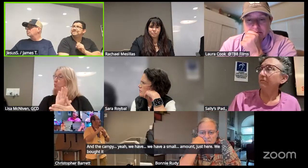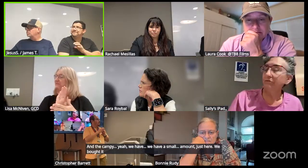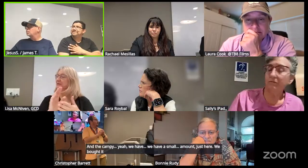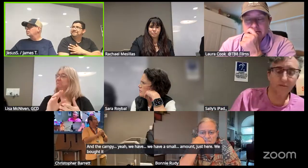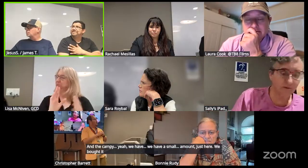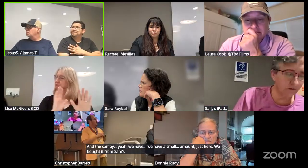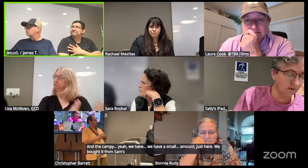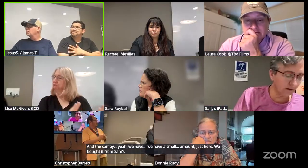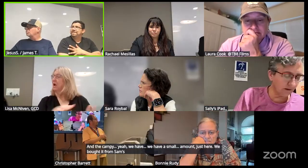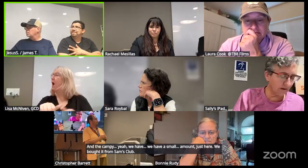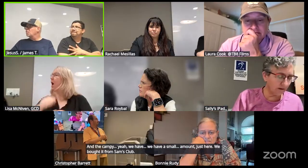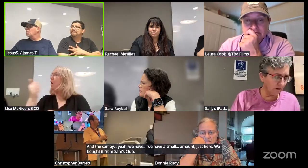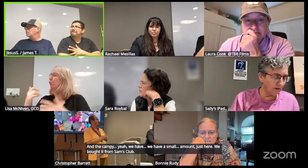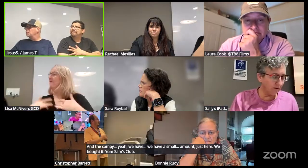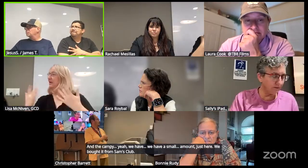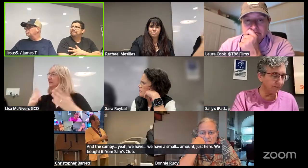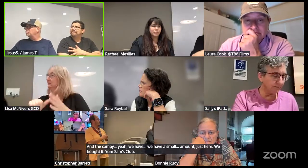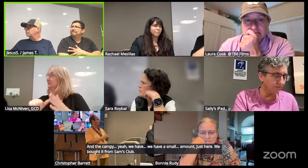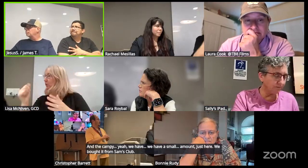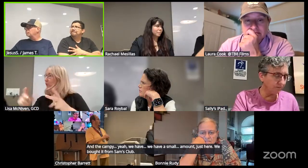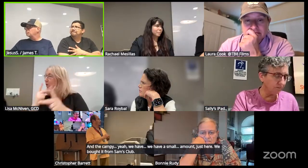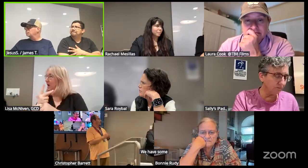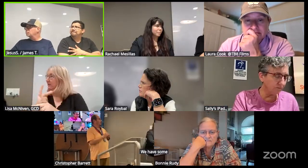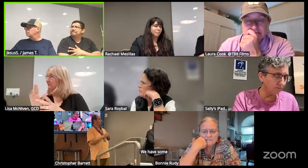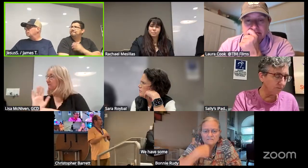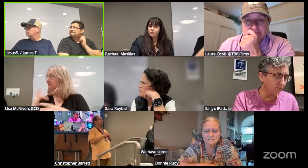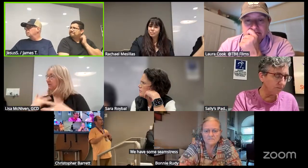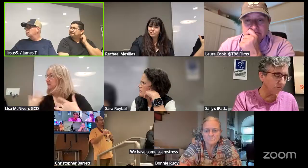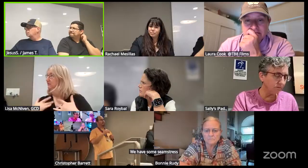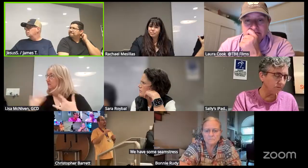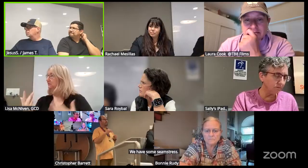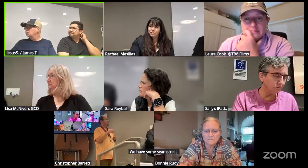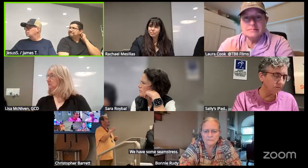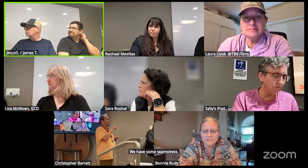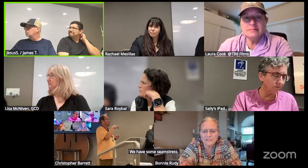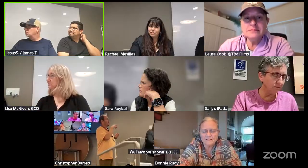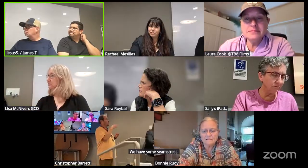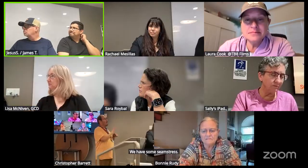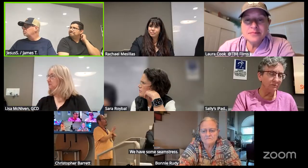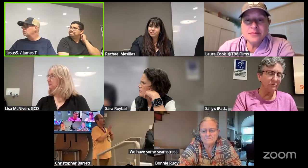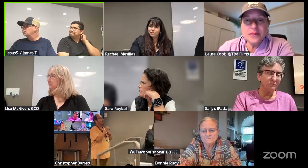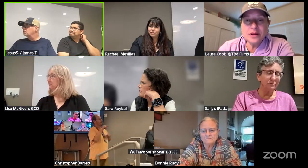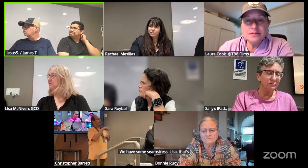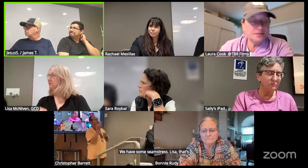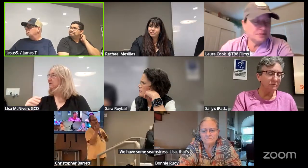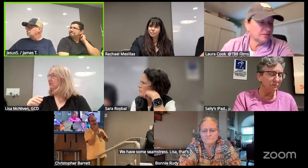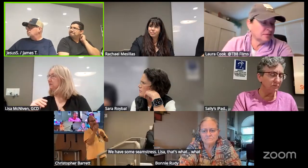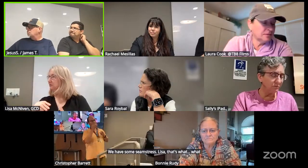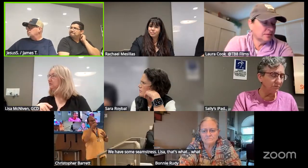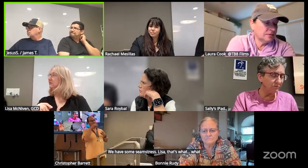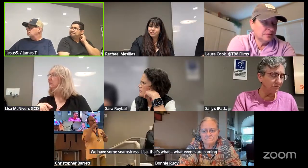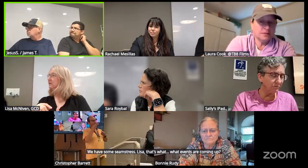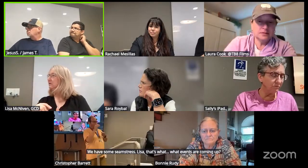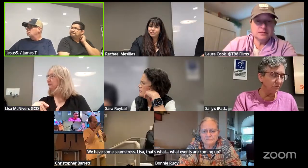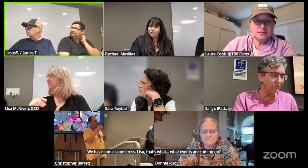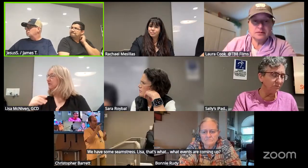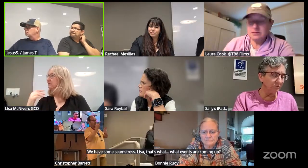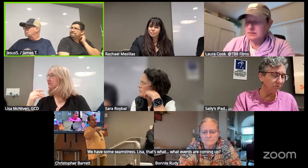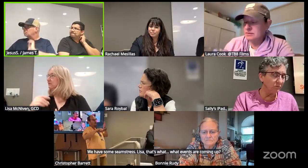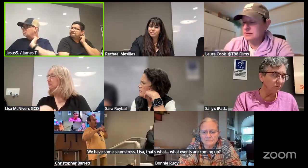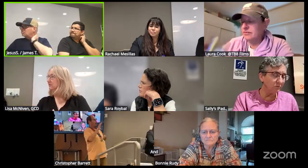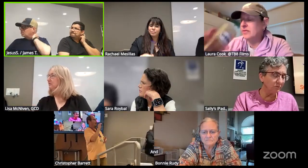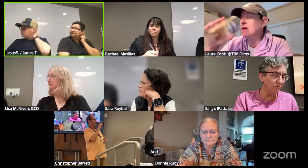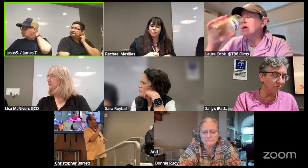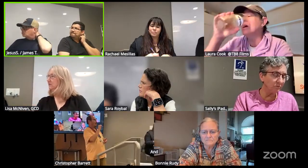Club. We have some extras. Lisa knows what events are coming up. And